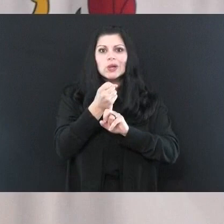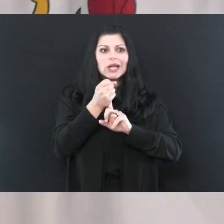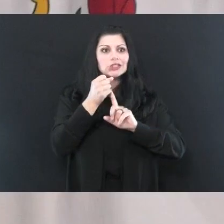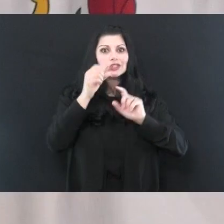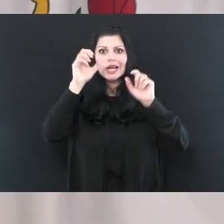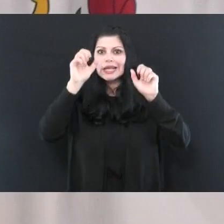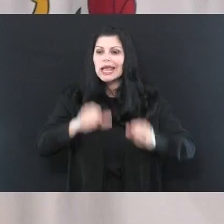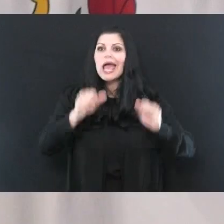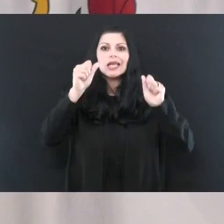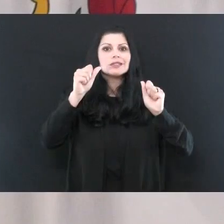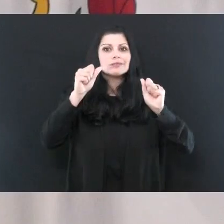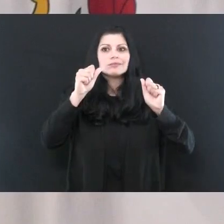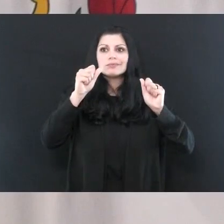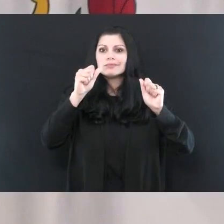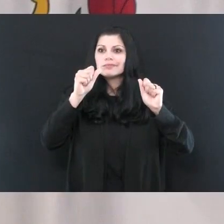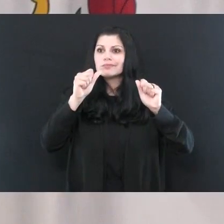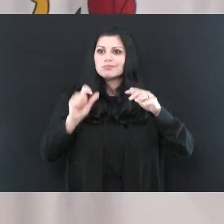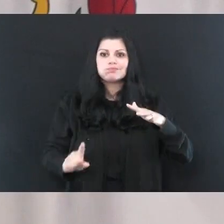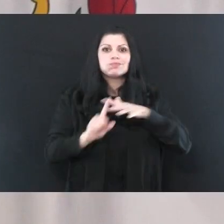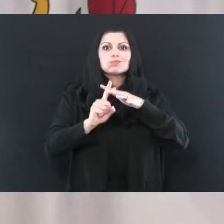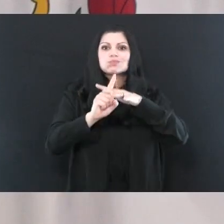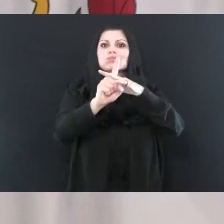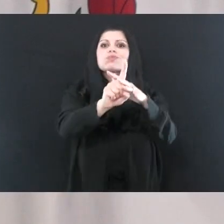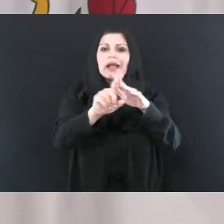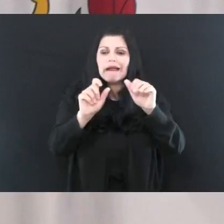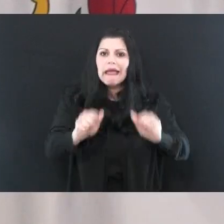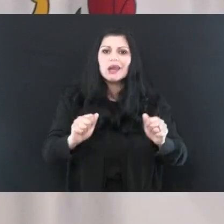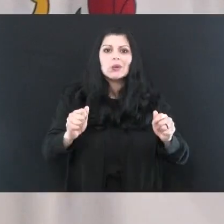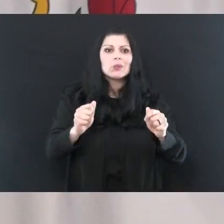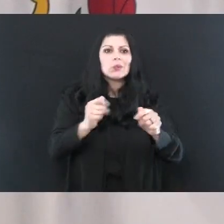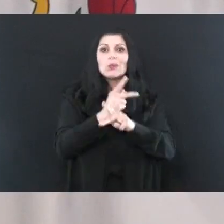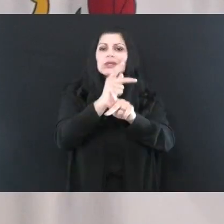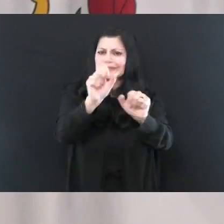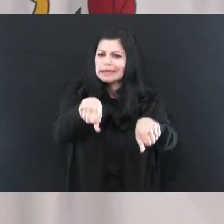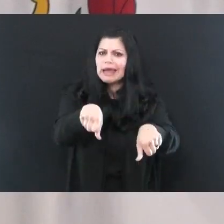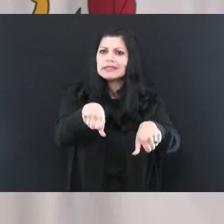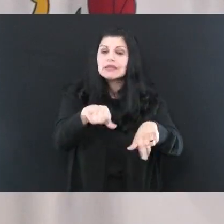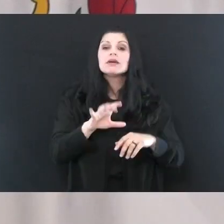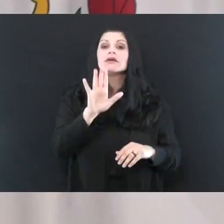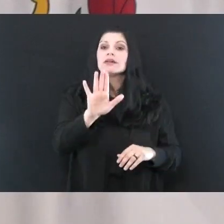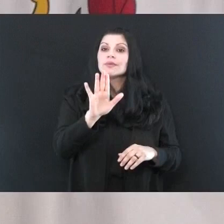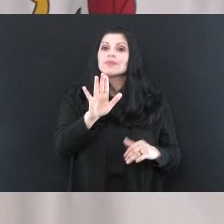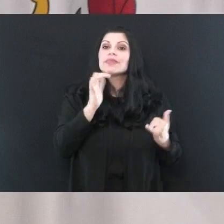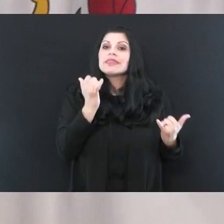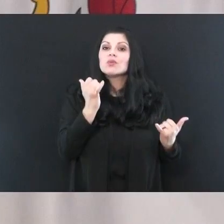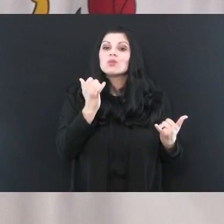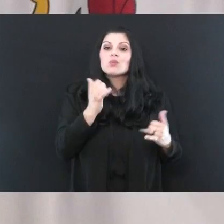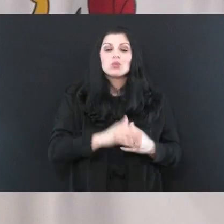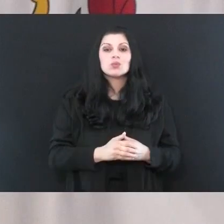whip around and get us. But you'll see that